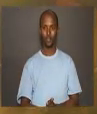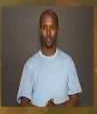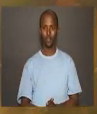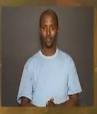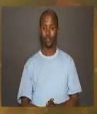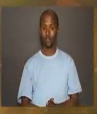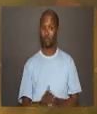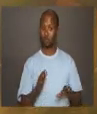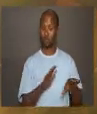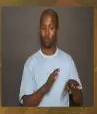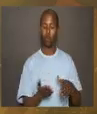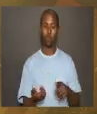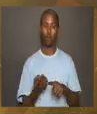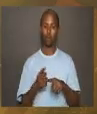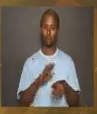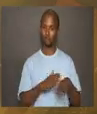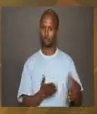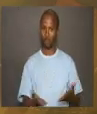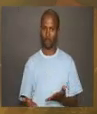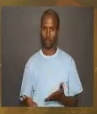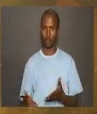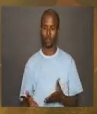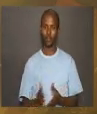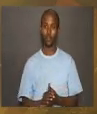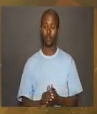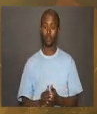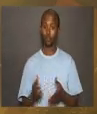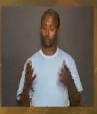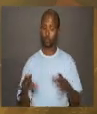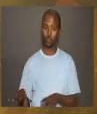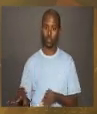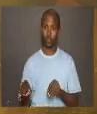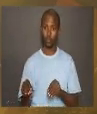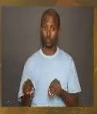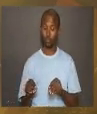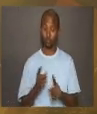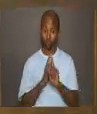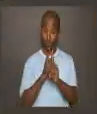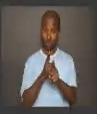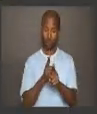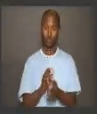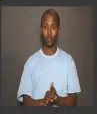Welcome back, students. Were you surprised by your answer?